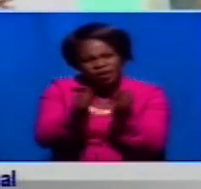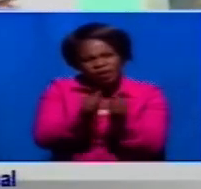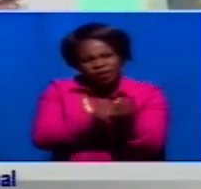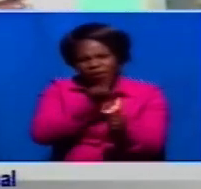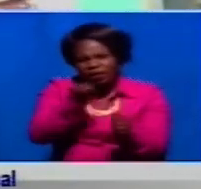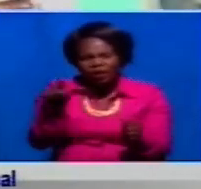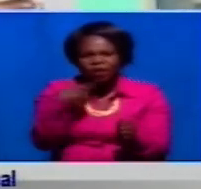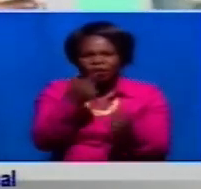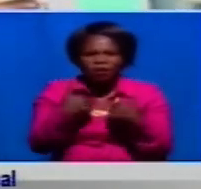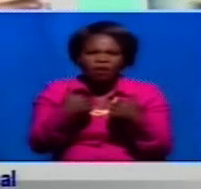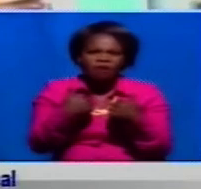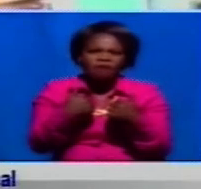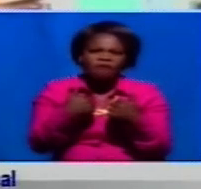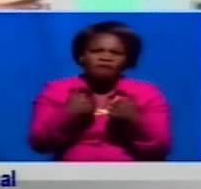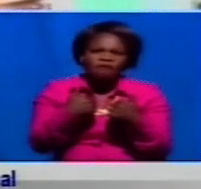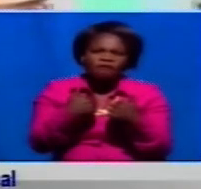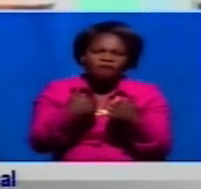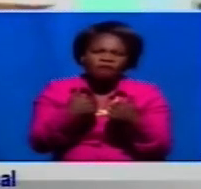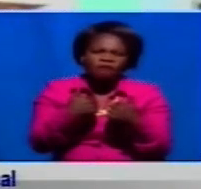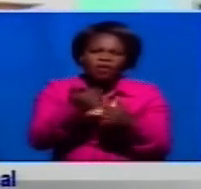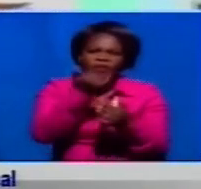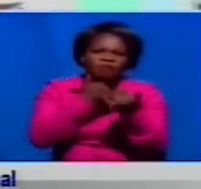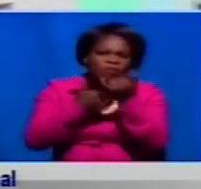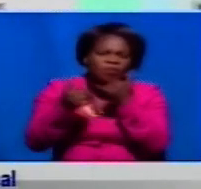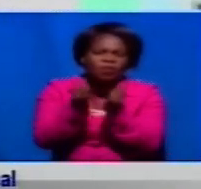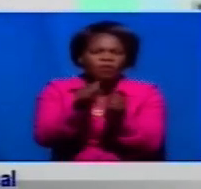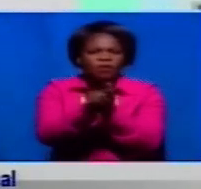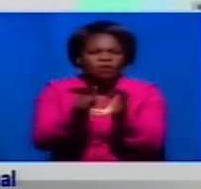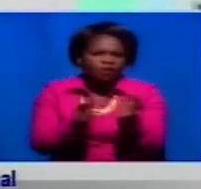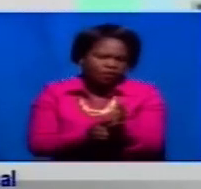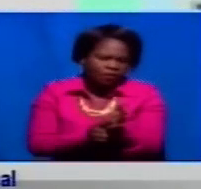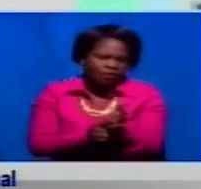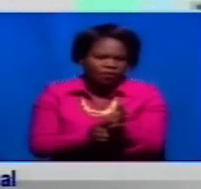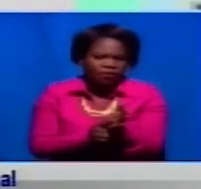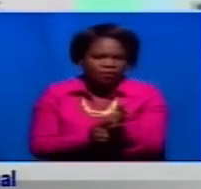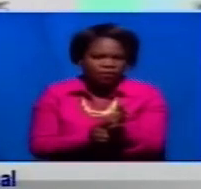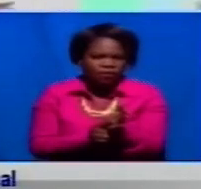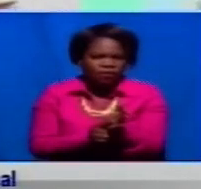the law and they've paid back 3-4 times over?